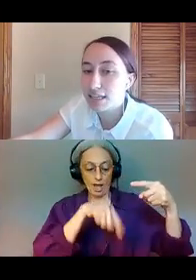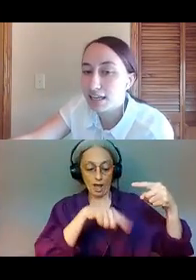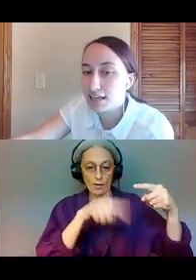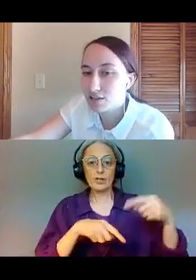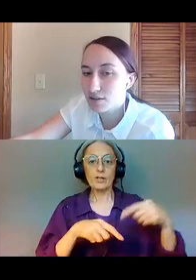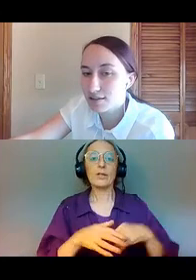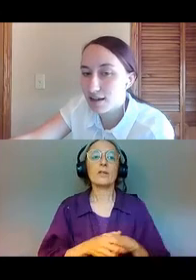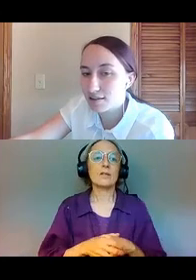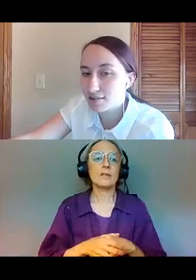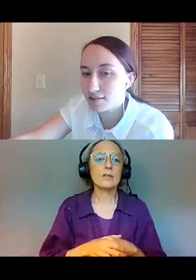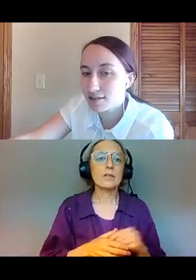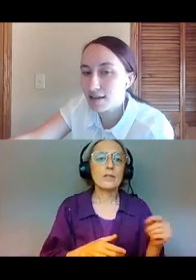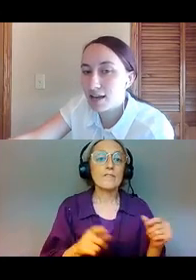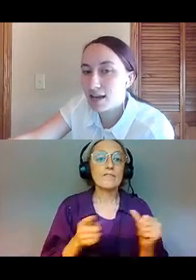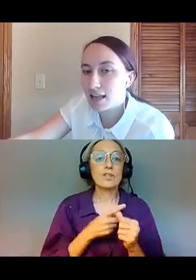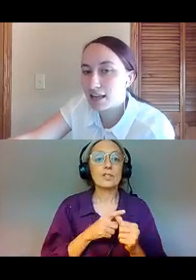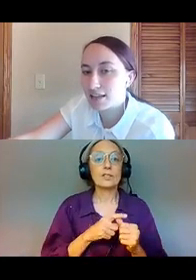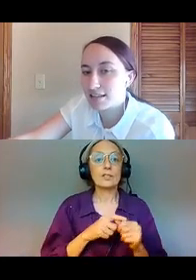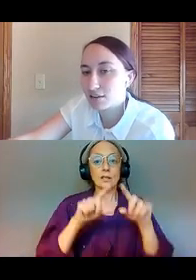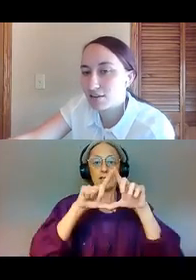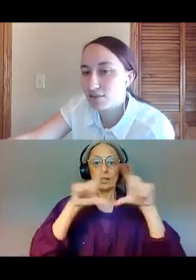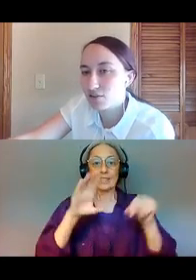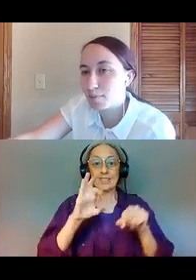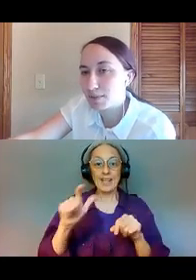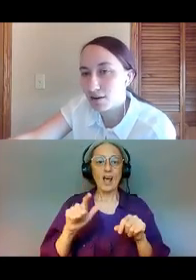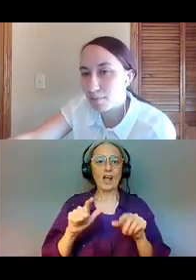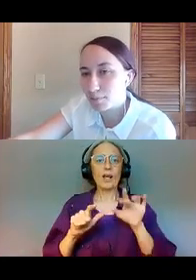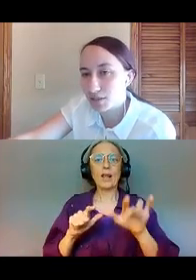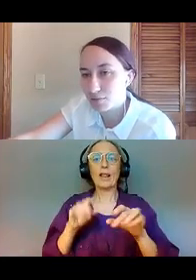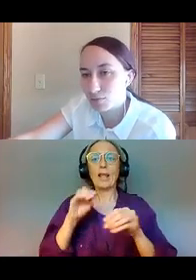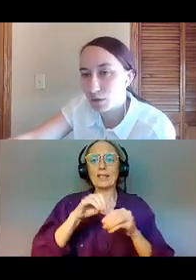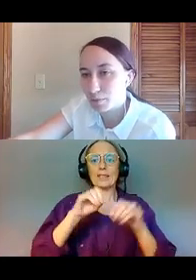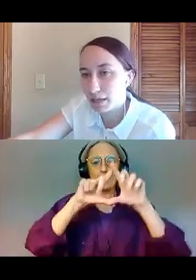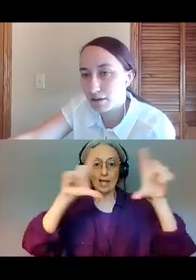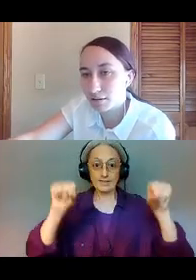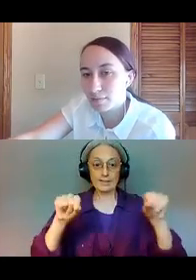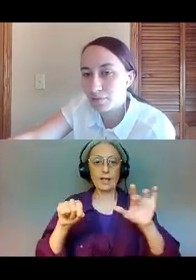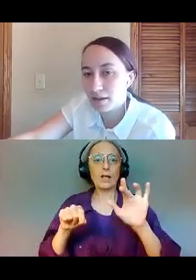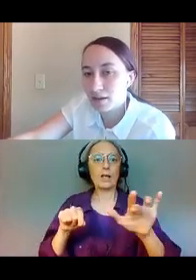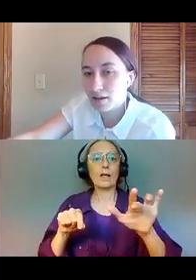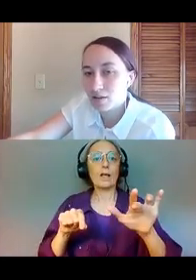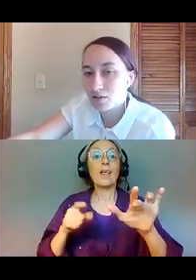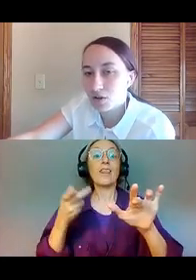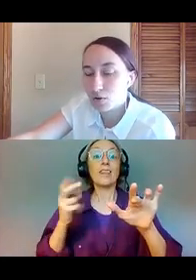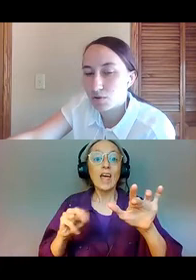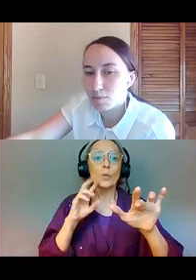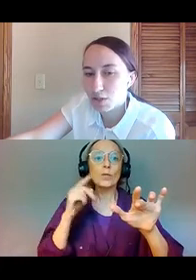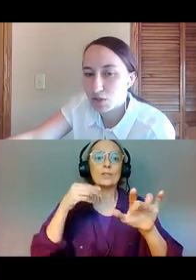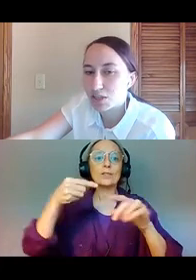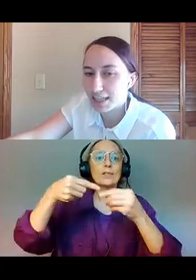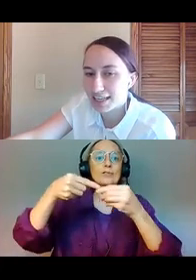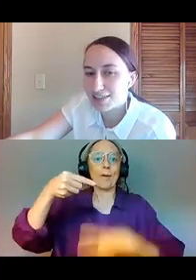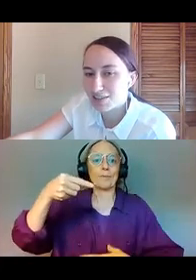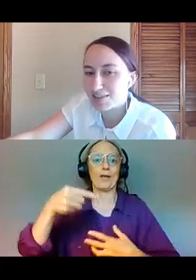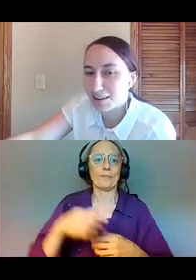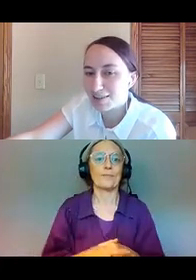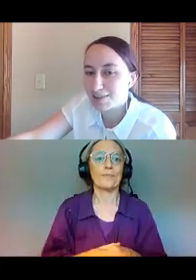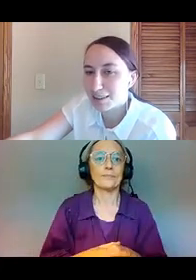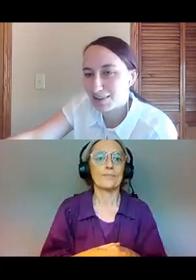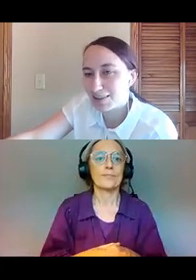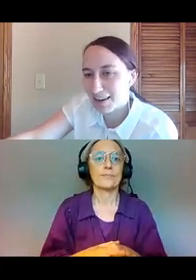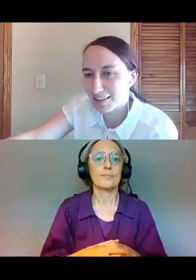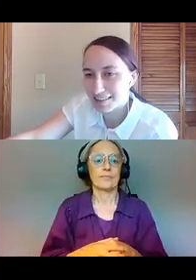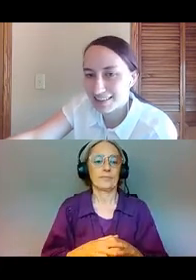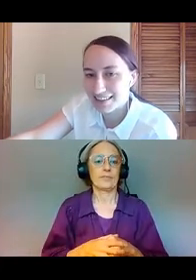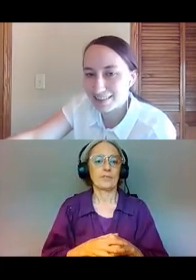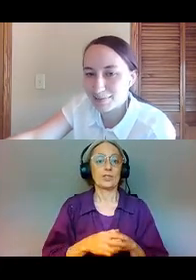to click into the cell, and then this little drop-down option will appear. So just make sure to click into the cell so